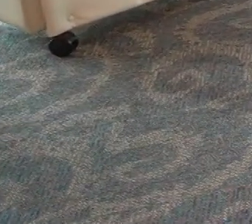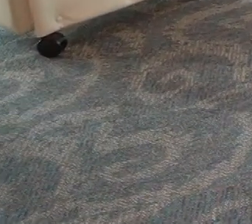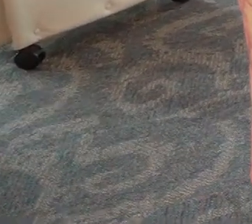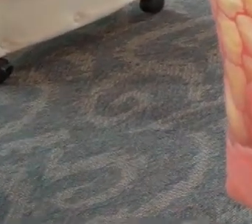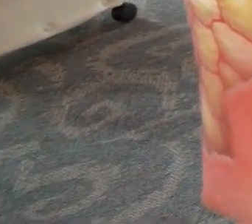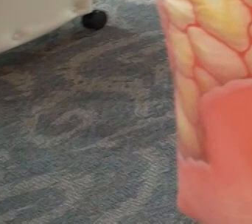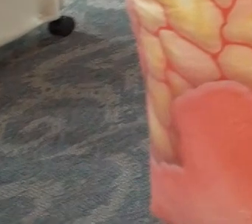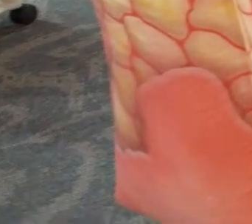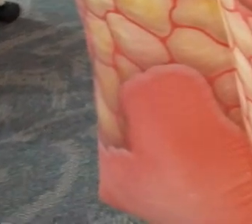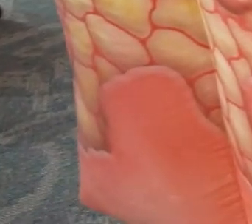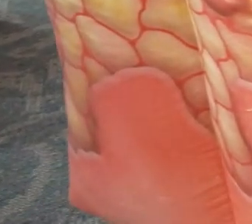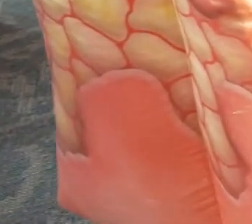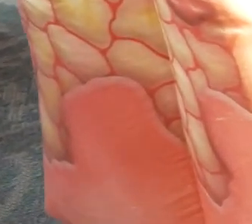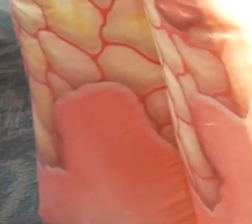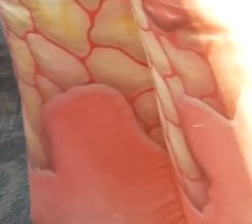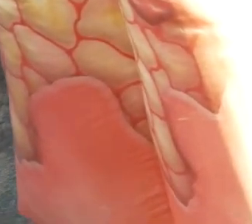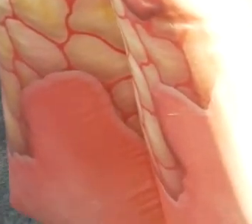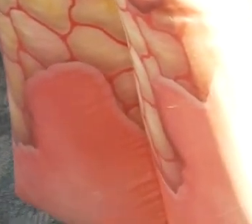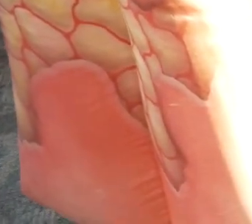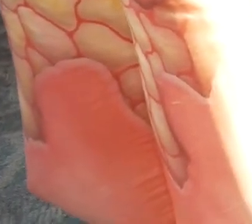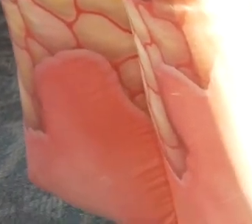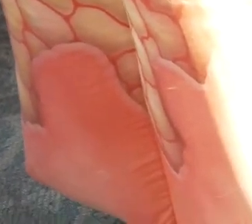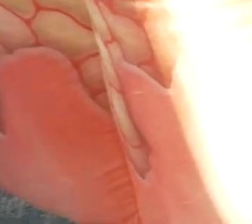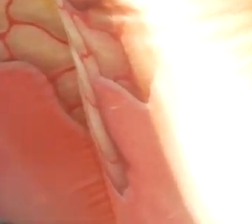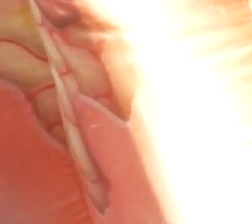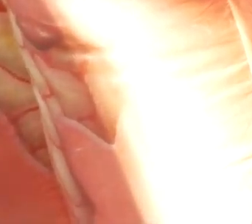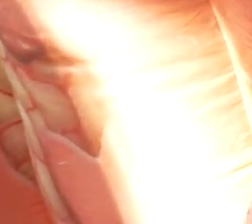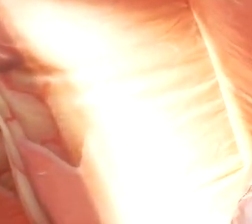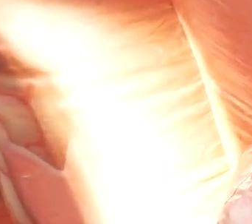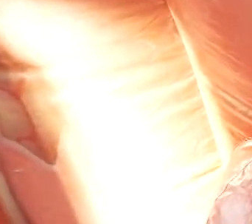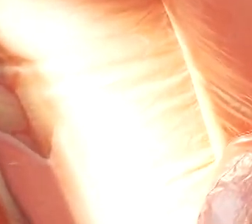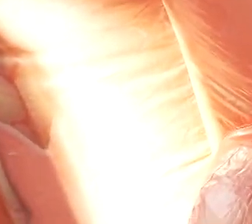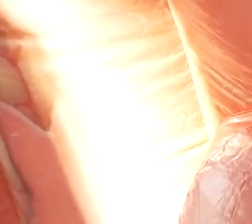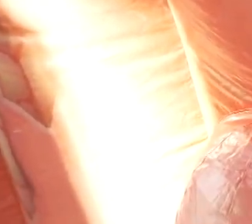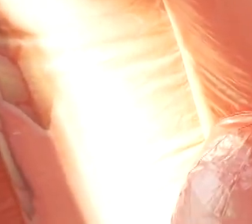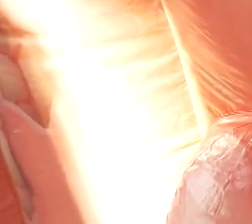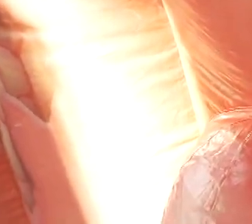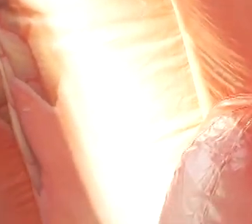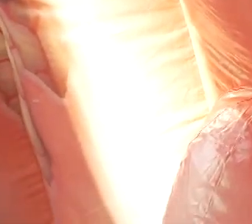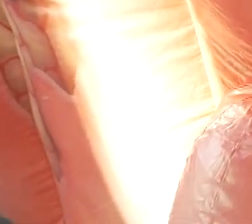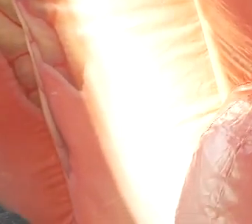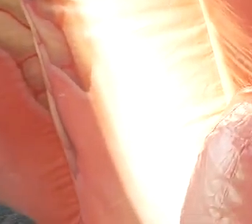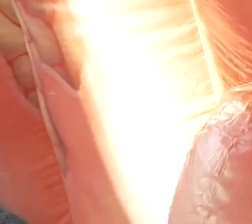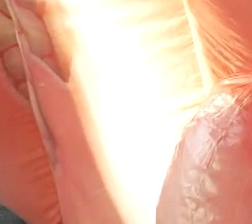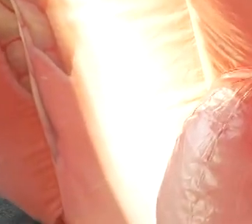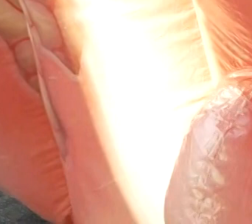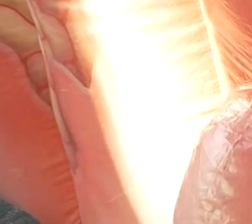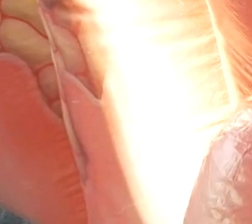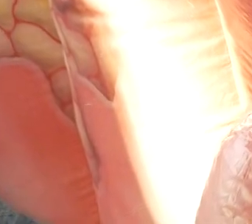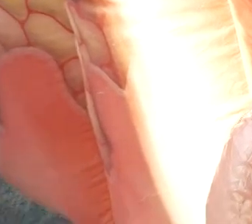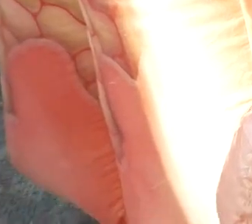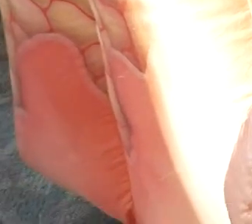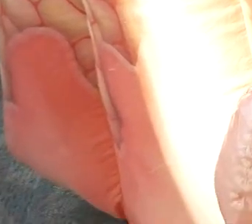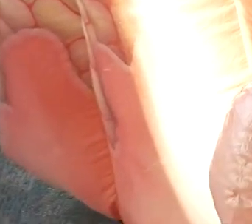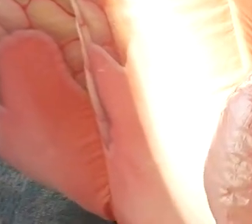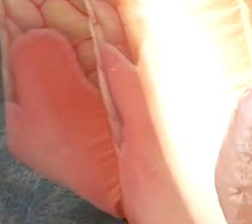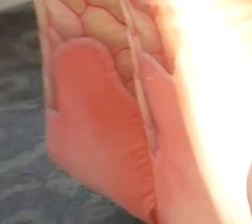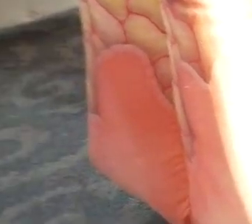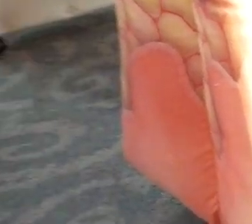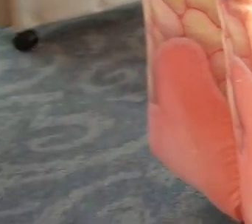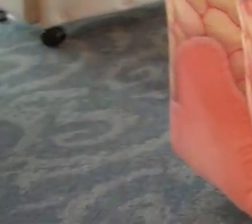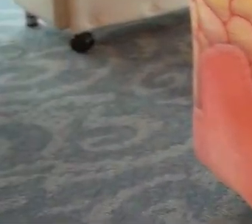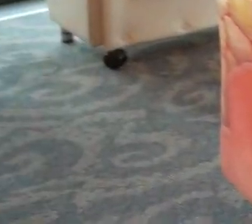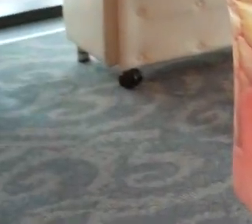of Kansas Health System, as a fantastic teaching tool for the community. We're going to show you what you can learn by looking